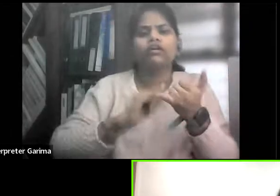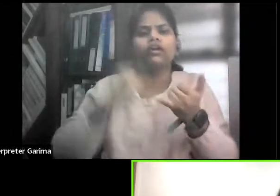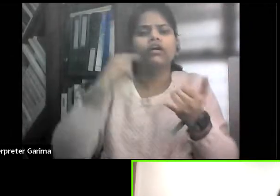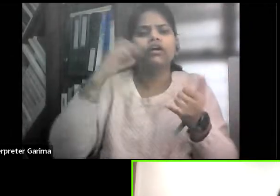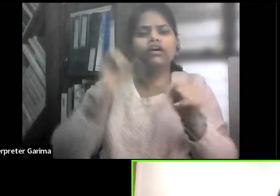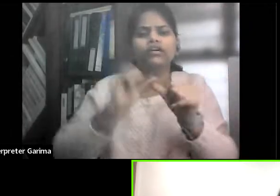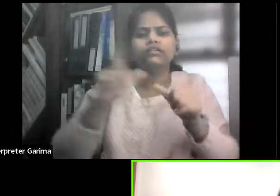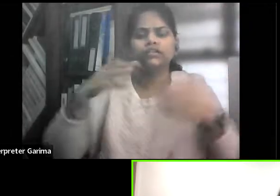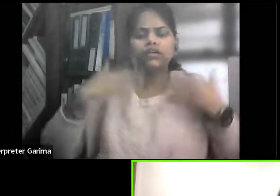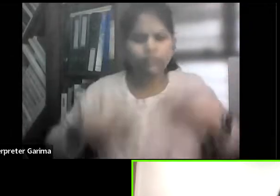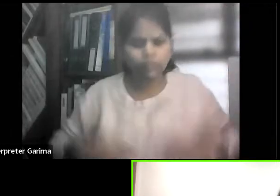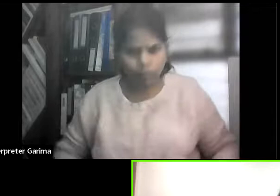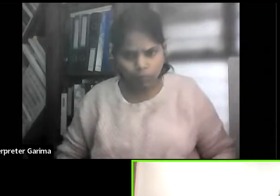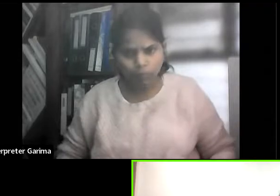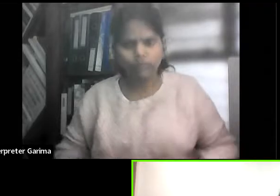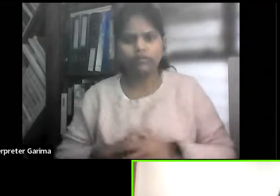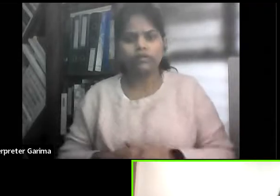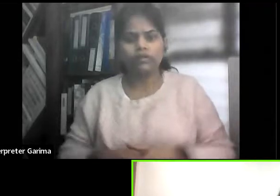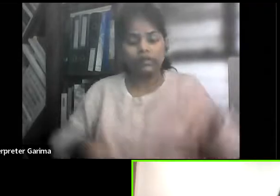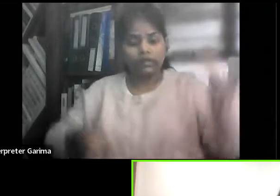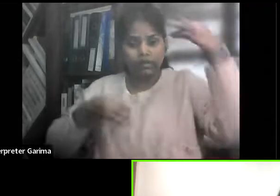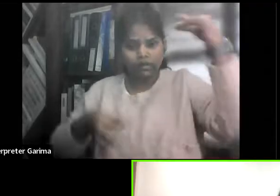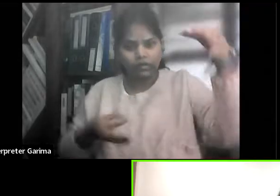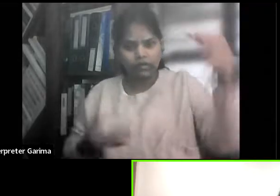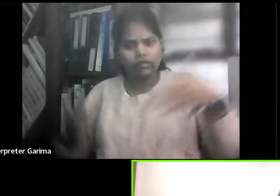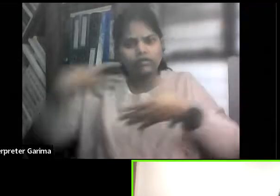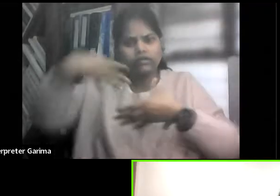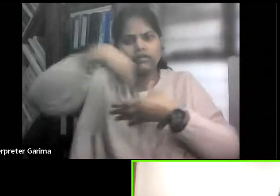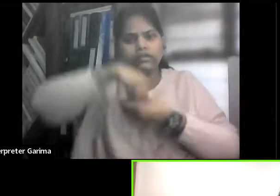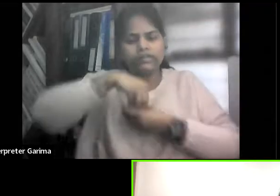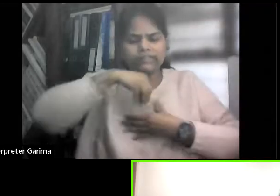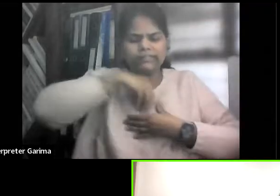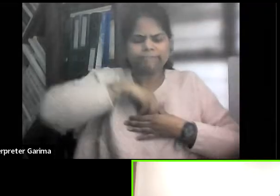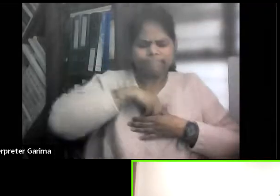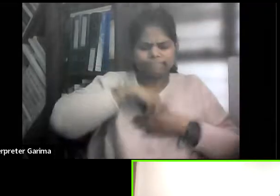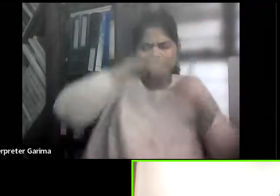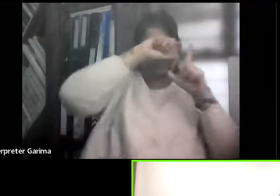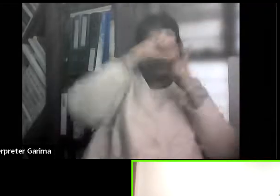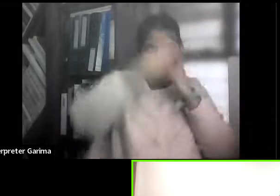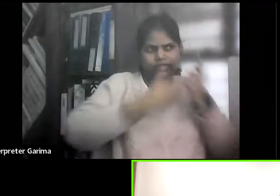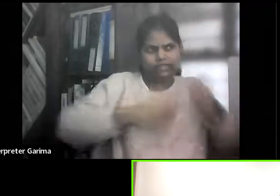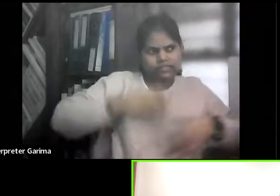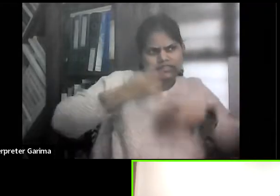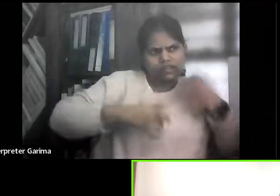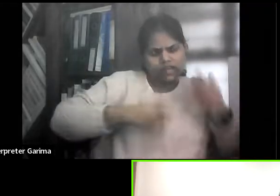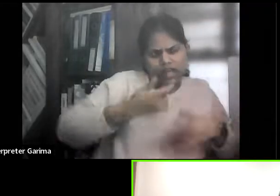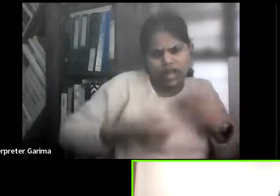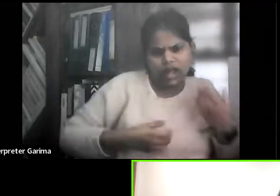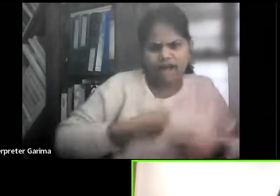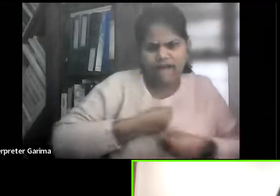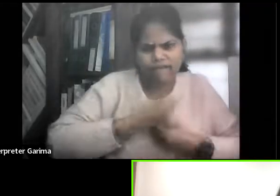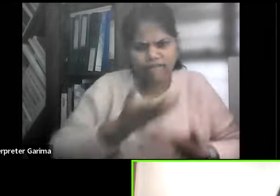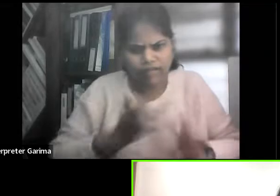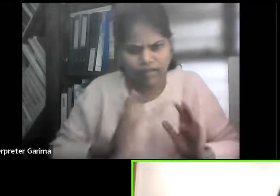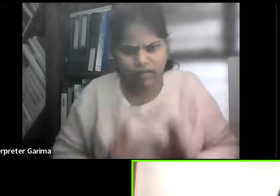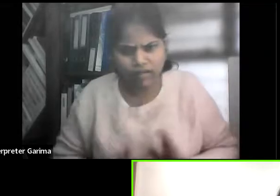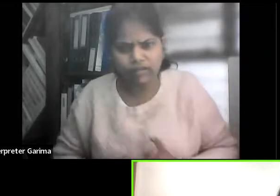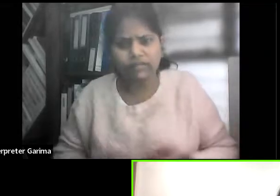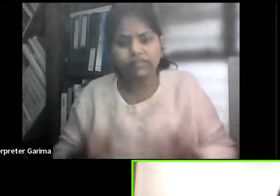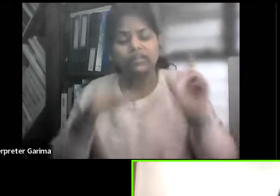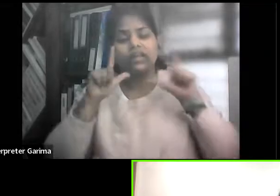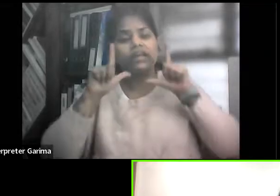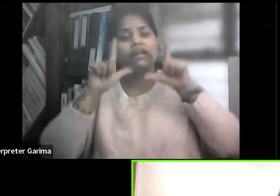live body, dance contains the cultural anxiety that the grotesque will erupt unexpectedly through the image of the classical